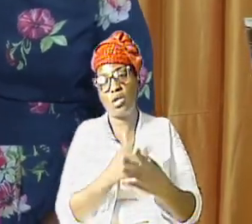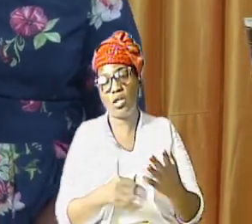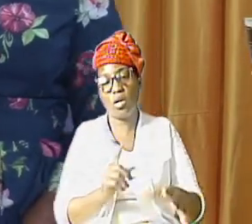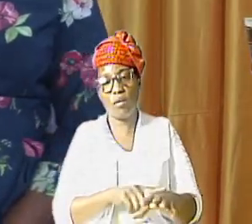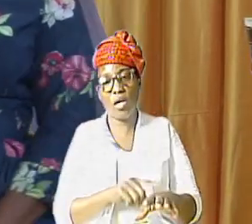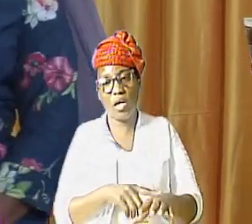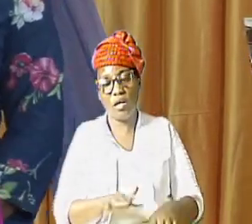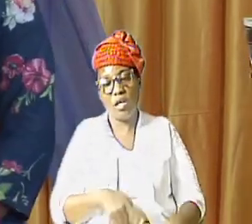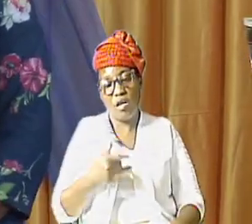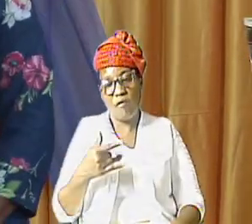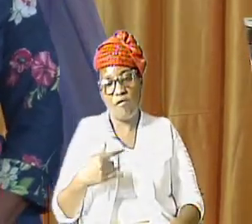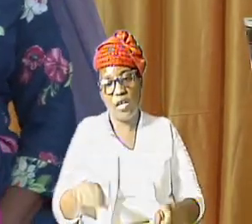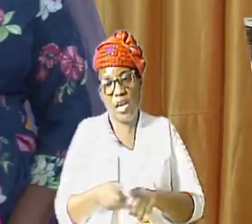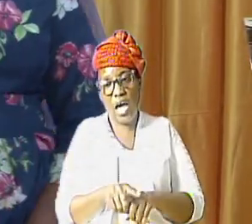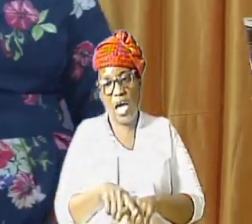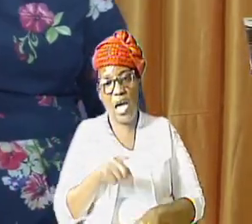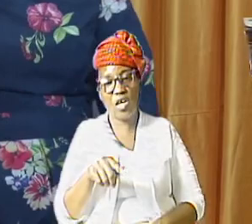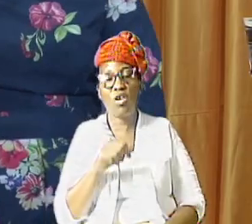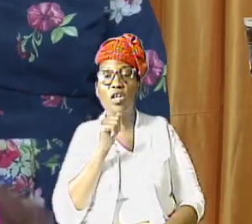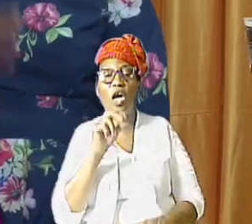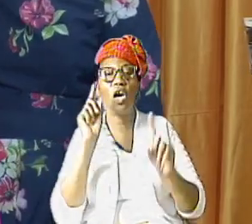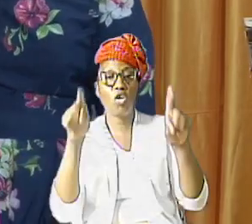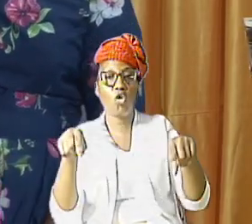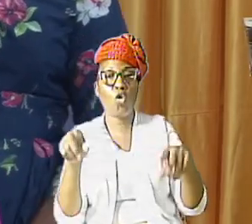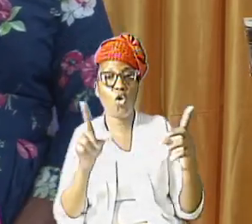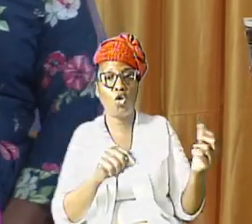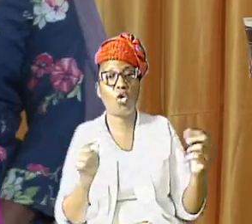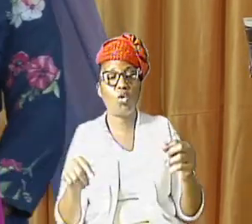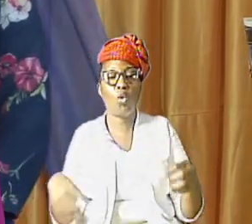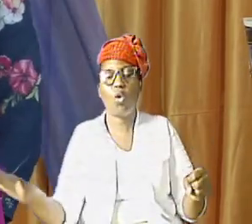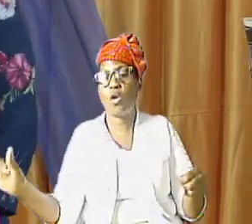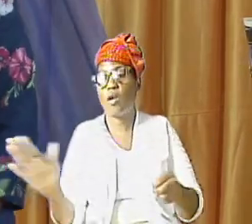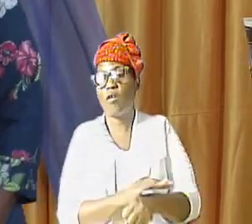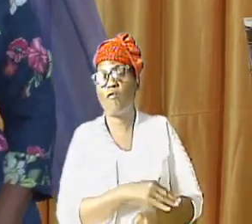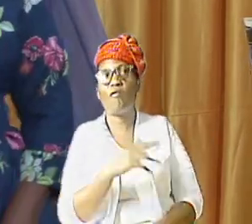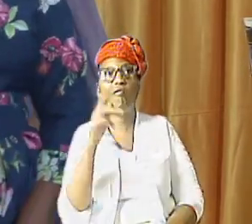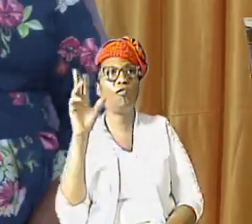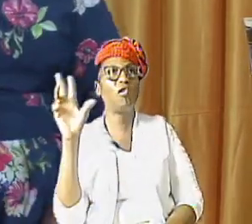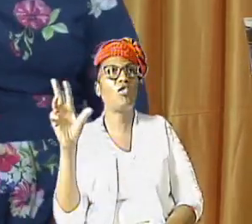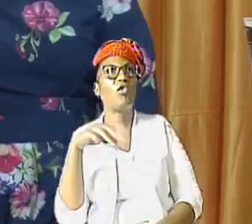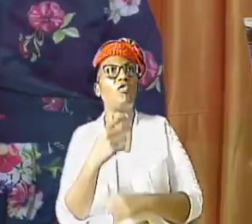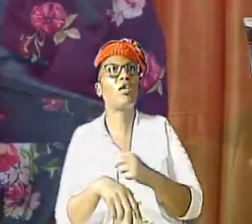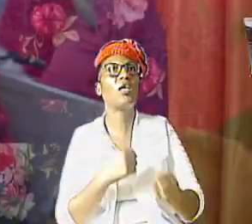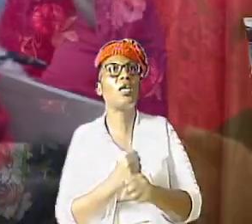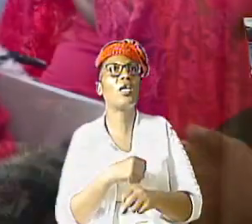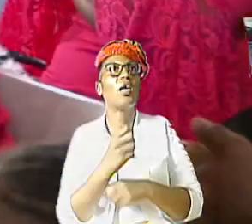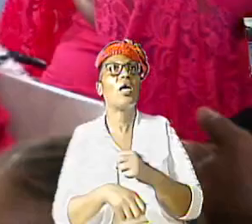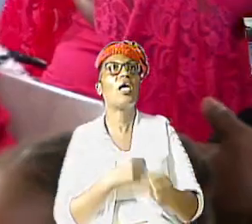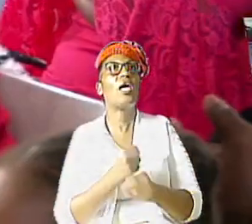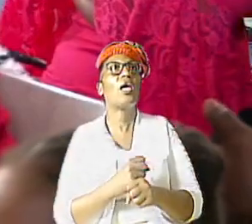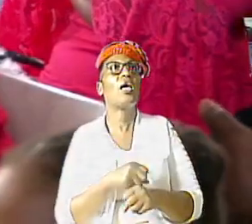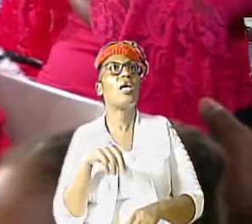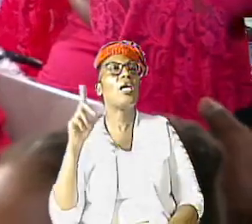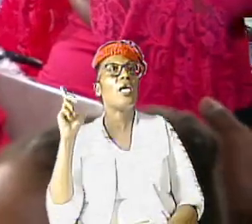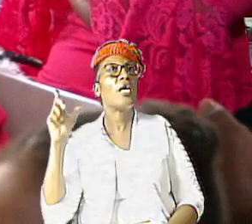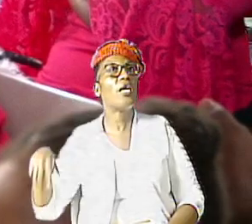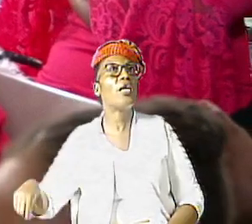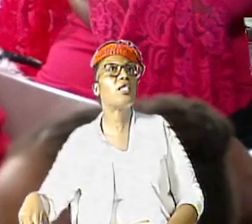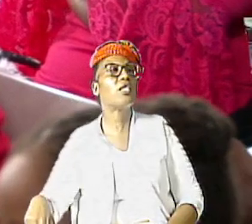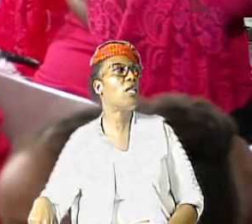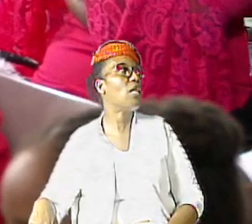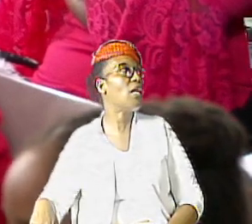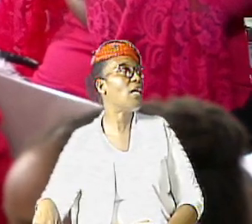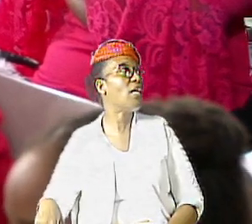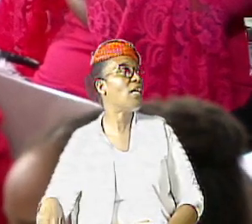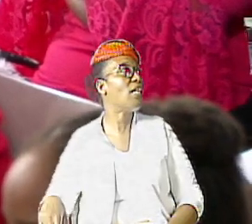do the full 3 days, but then somebody else is there to encourage you. And then years later, Daniel came by and finished our little